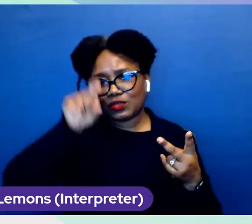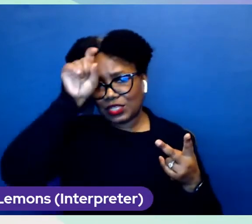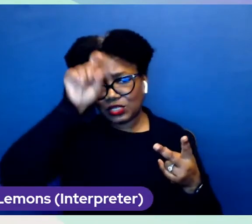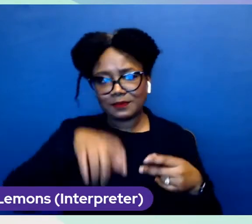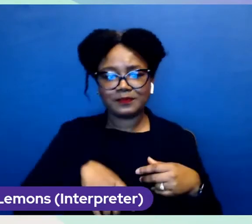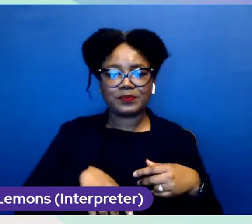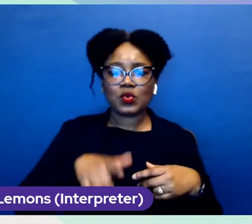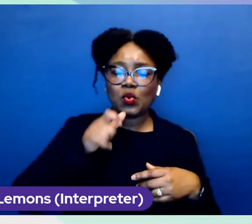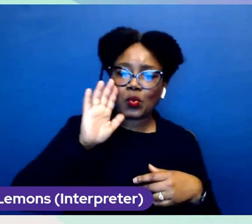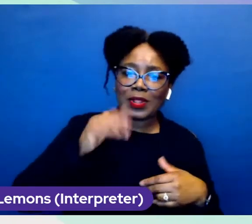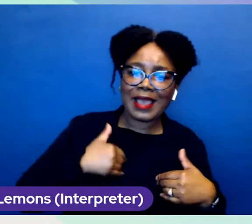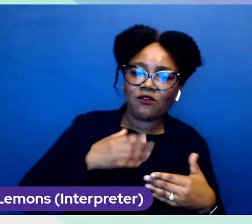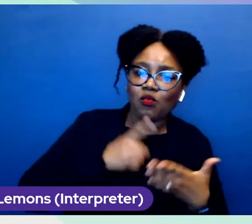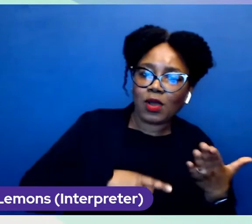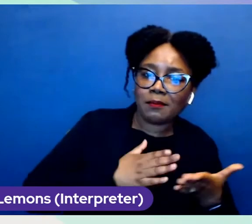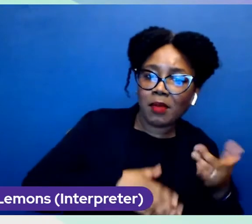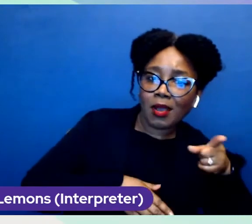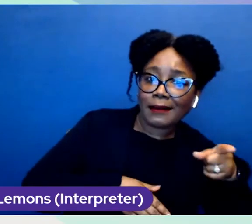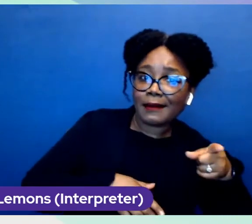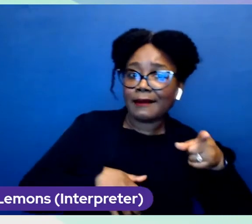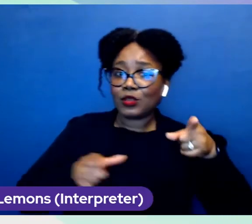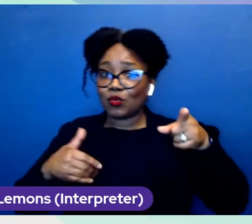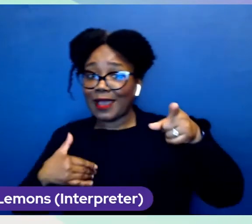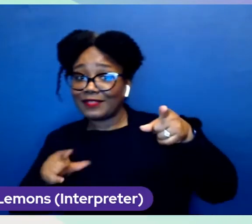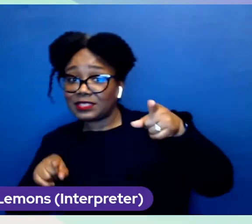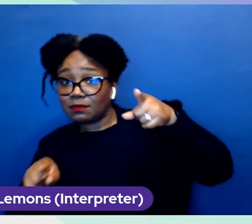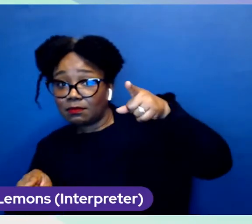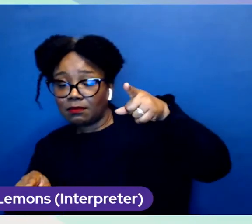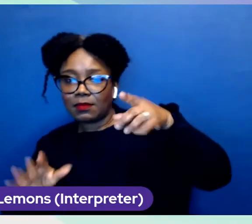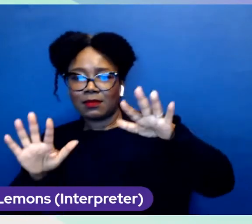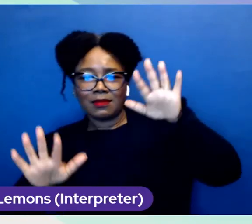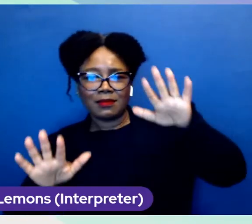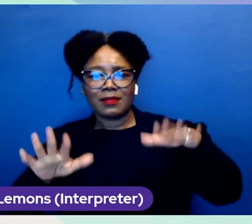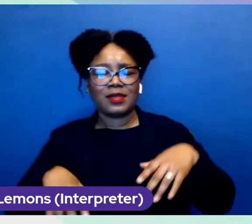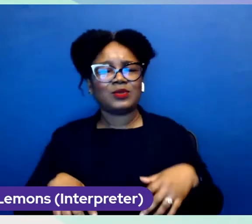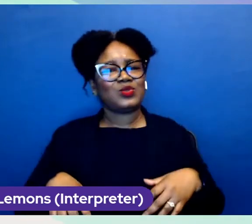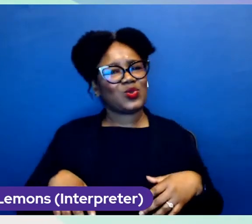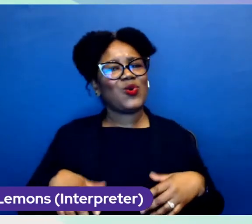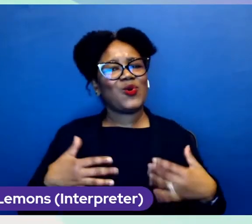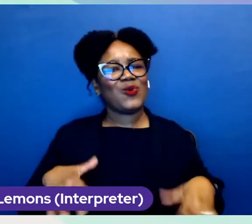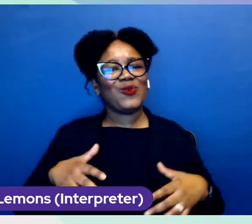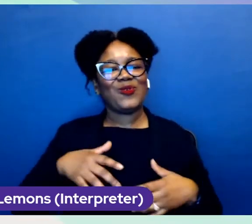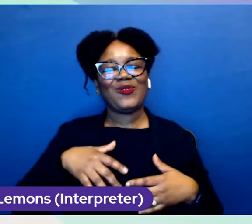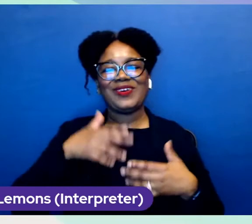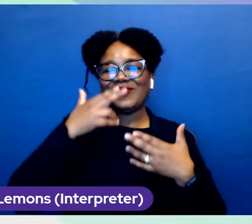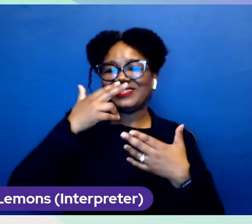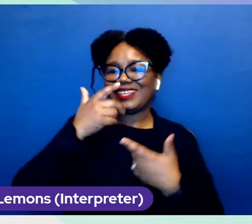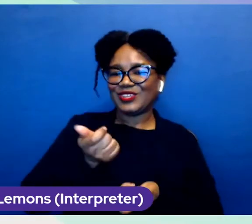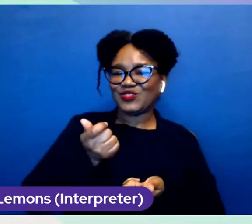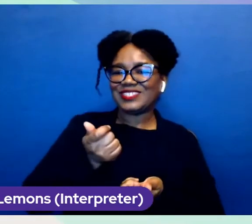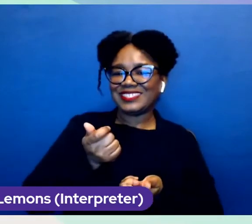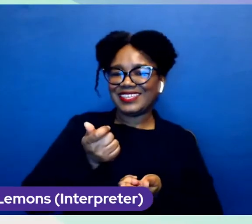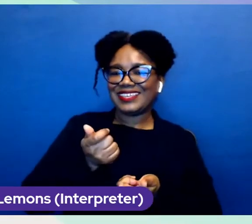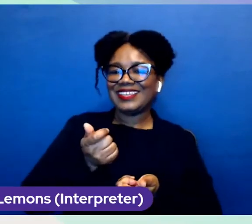part of the water. So I think Dingy Dingy is an amazing story, and it reflects what we think of as the